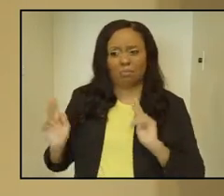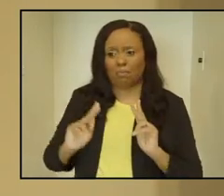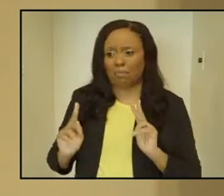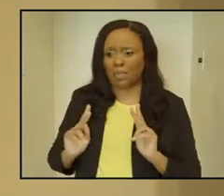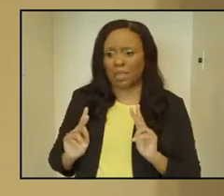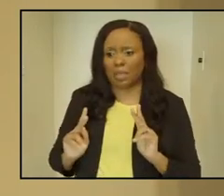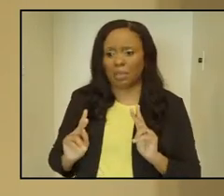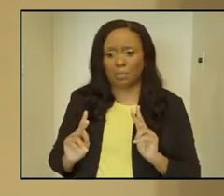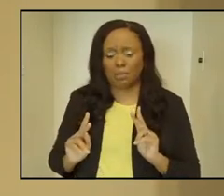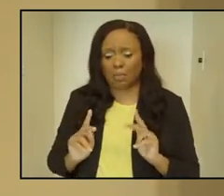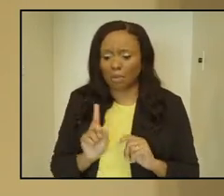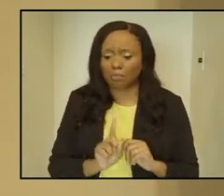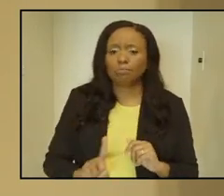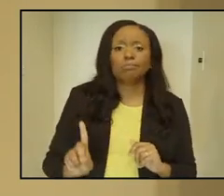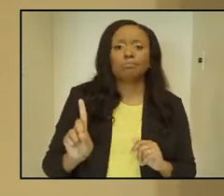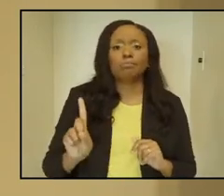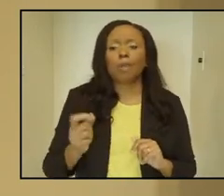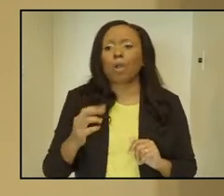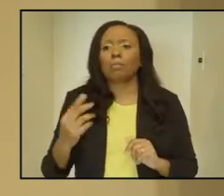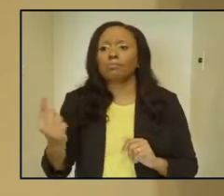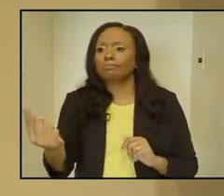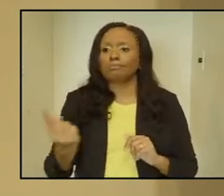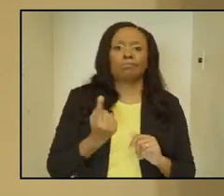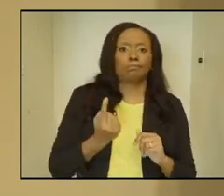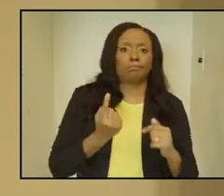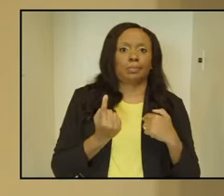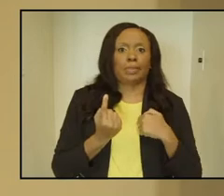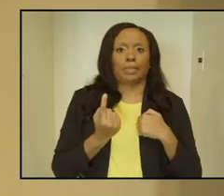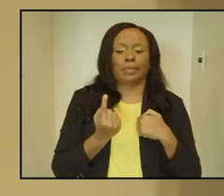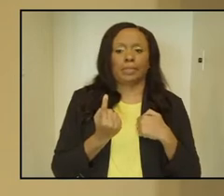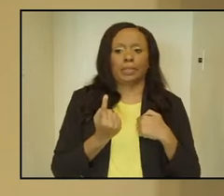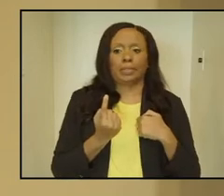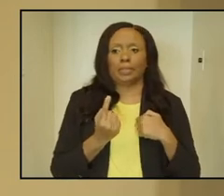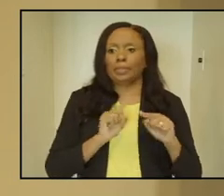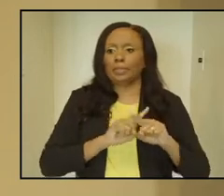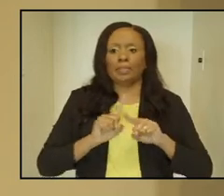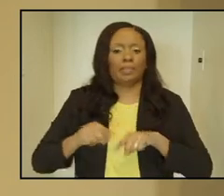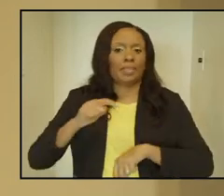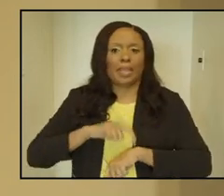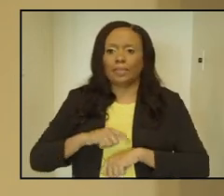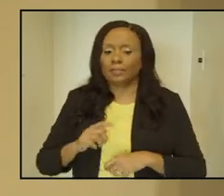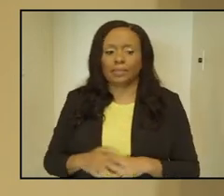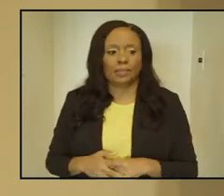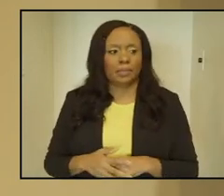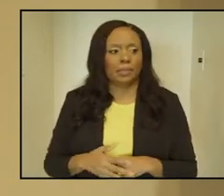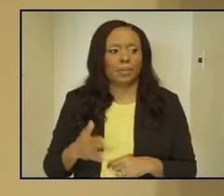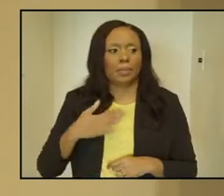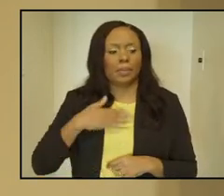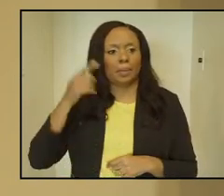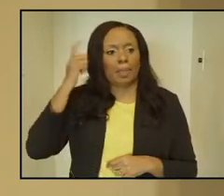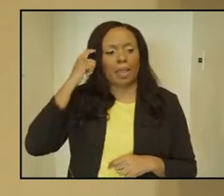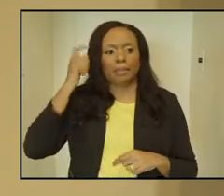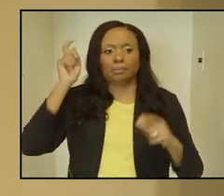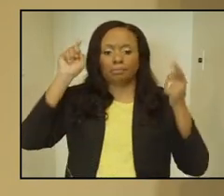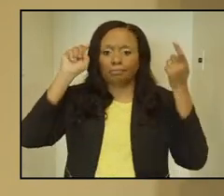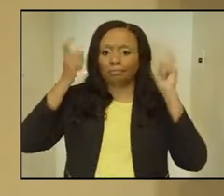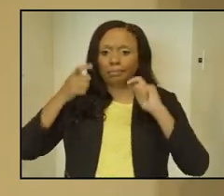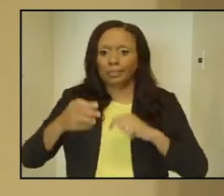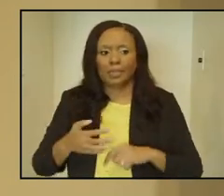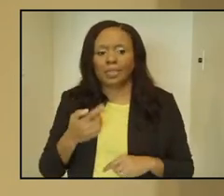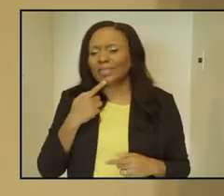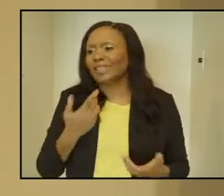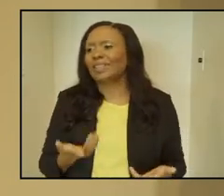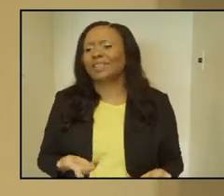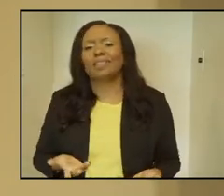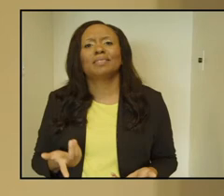of day and night. And you had to change your mindset from the beginning, because it is very easy to say, well, I want some time